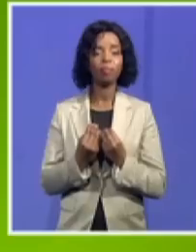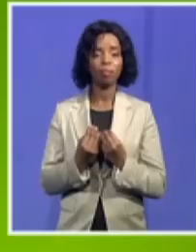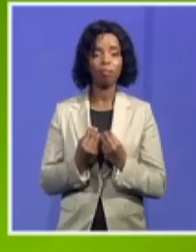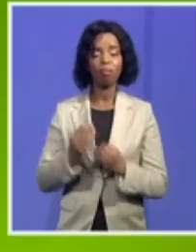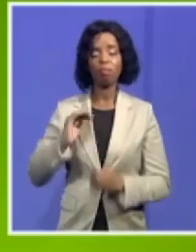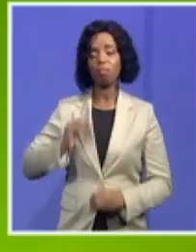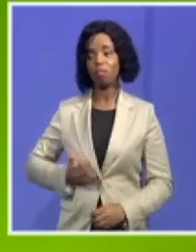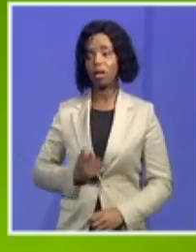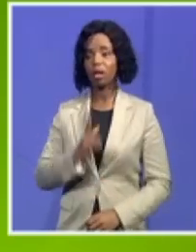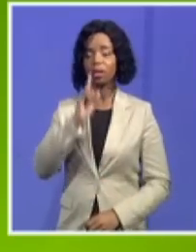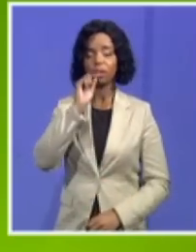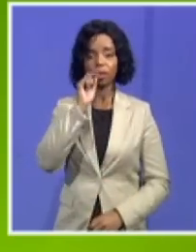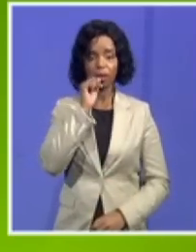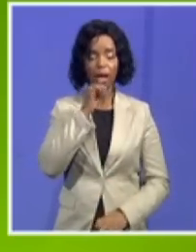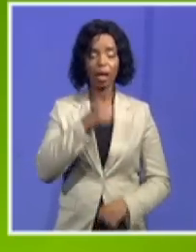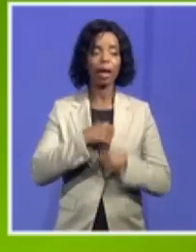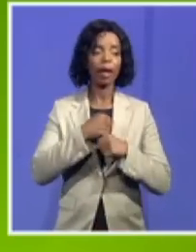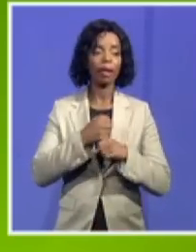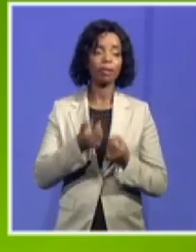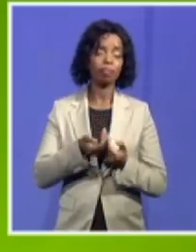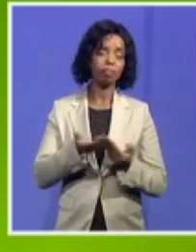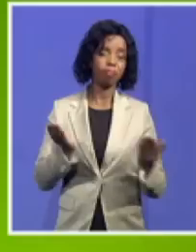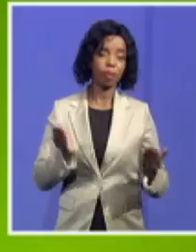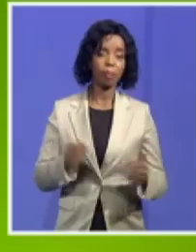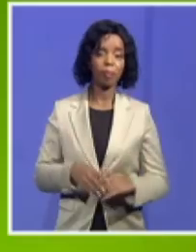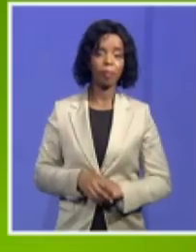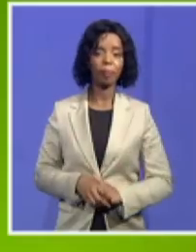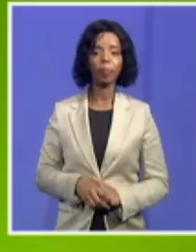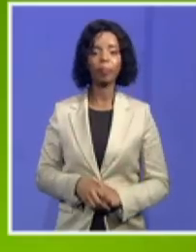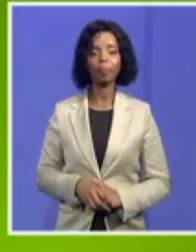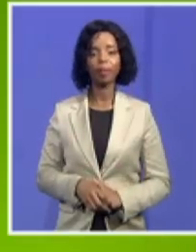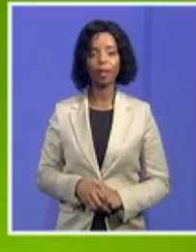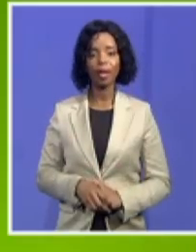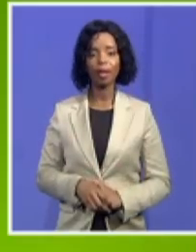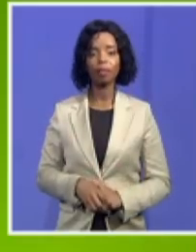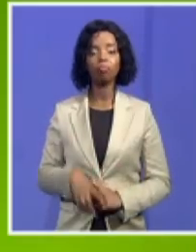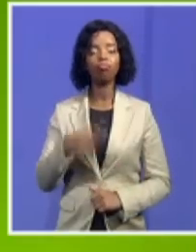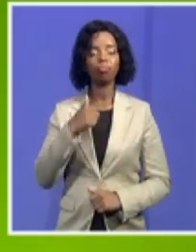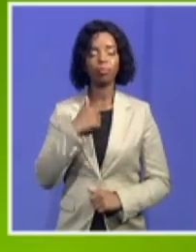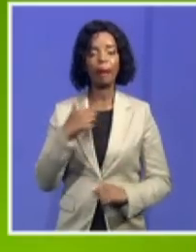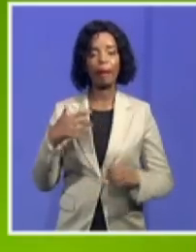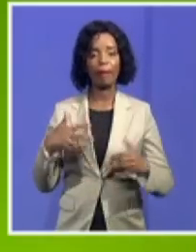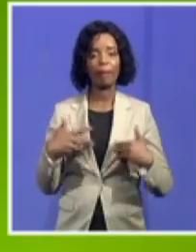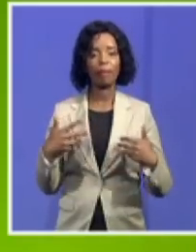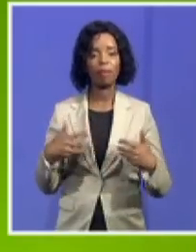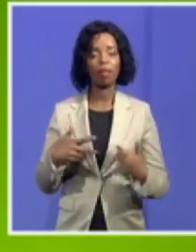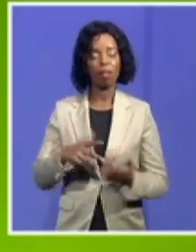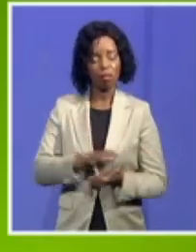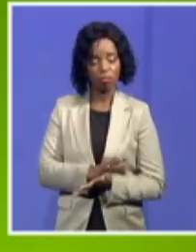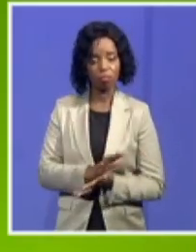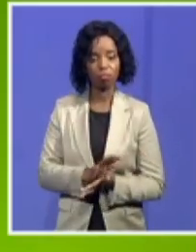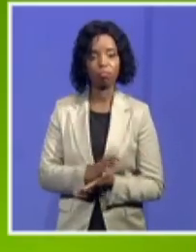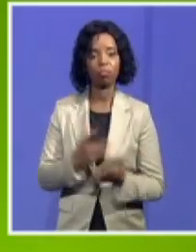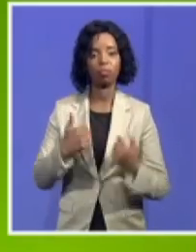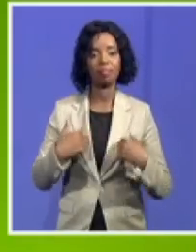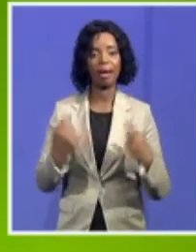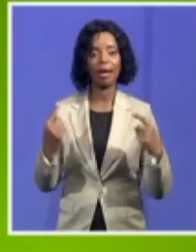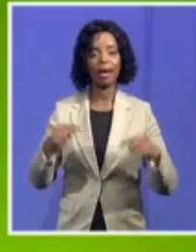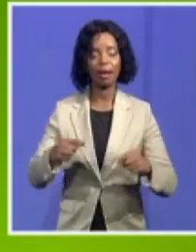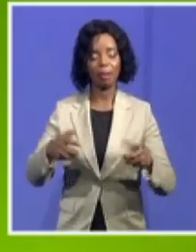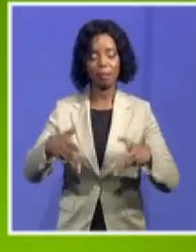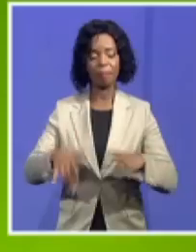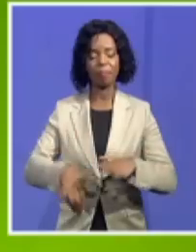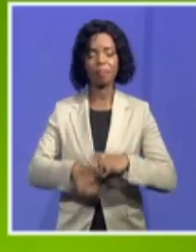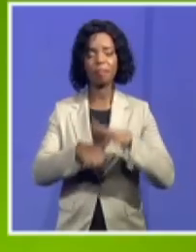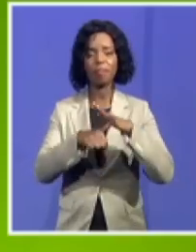pleasure to be here at this mining Indaba, a very important gathering of